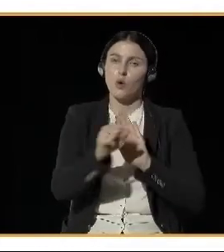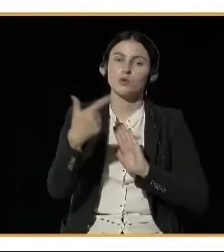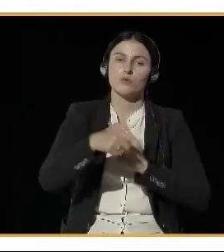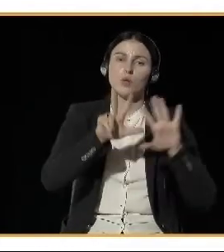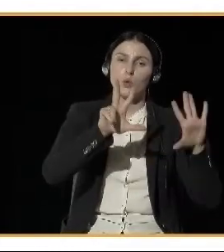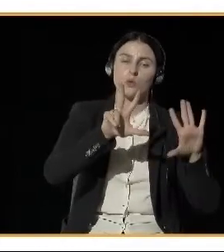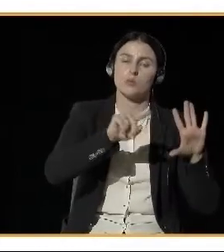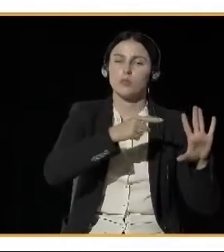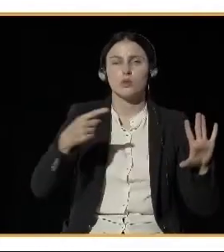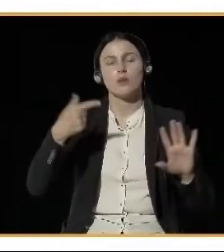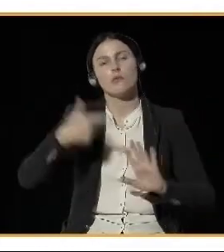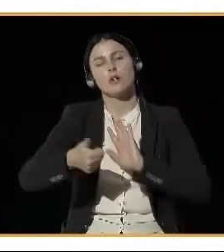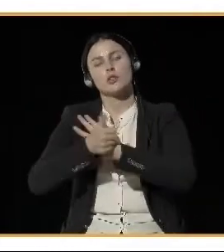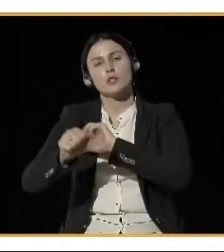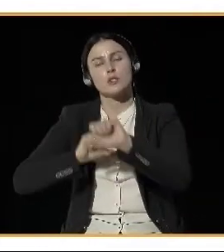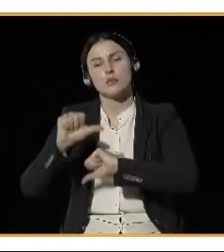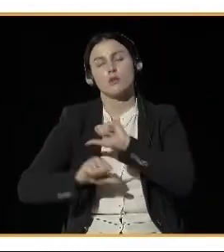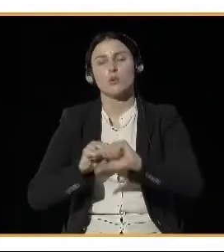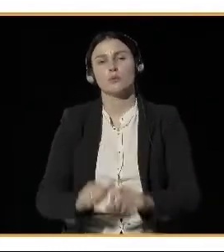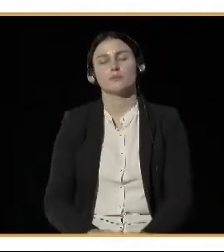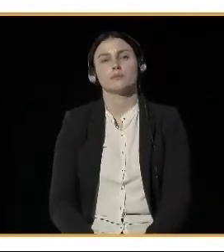2008-2016, whether this